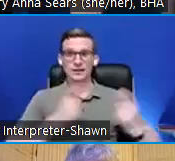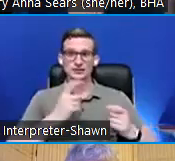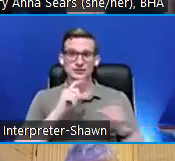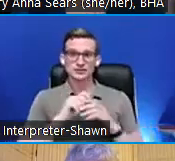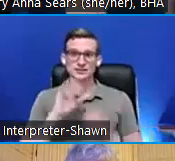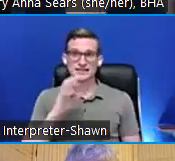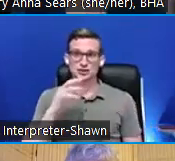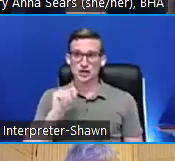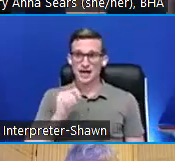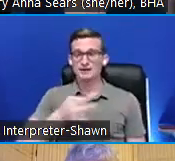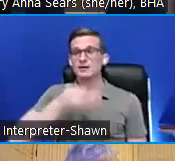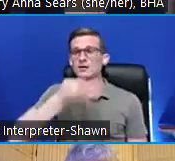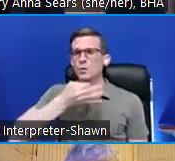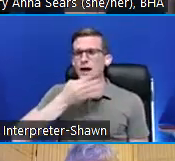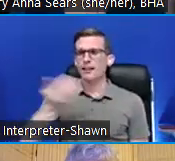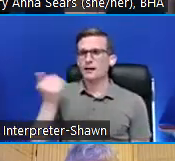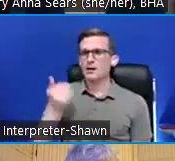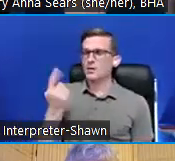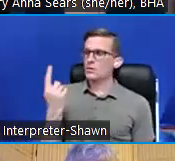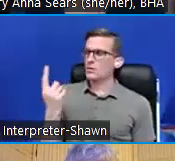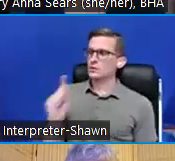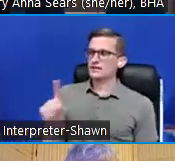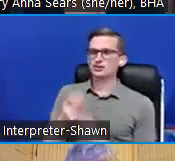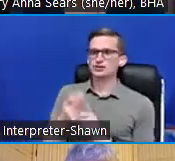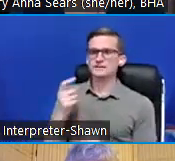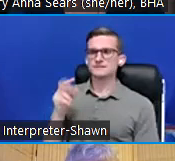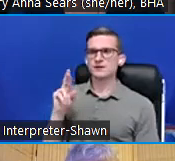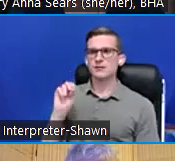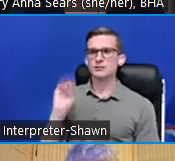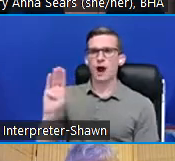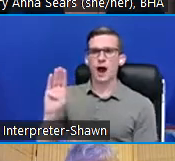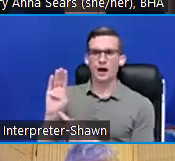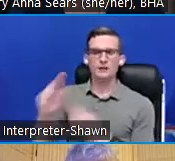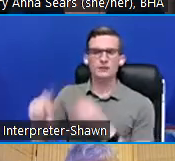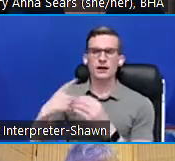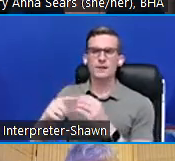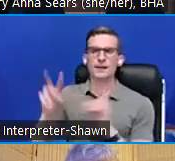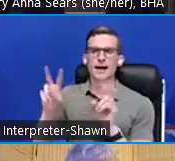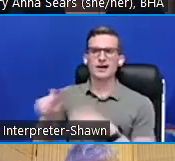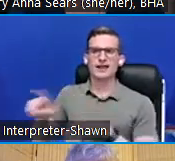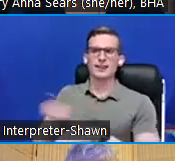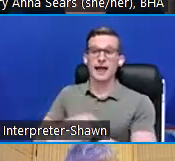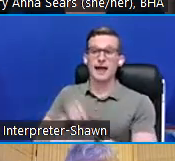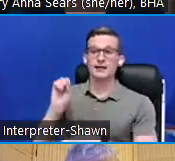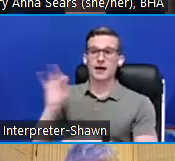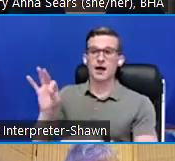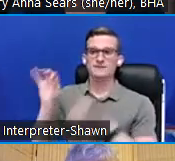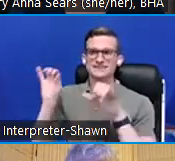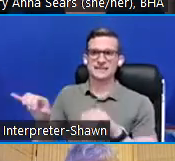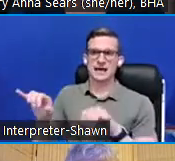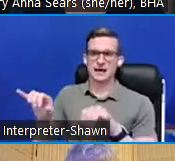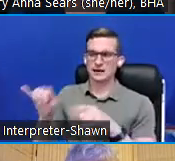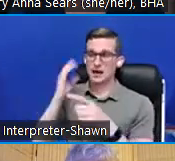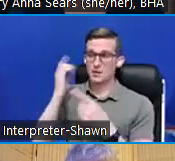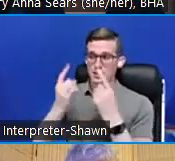ago from Rob about length of stay. I wondered if this is one you would know, Mariana. We can take it offline and do more research